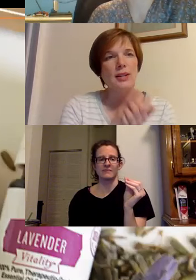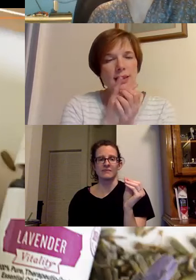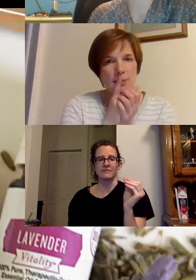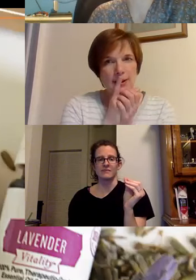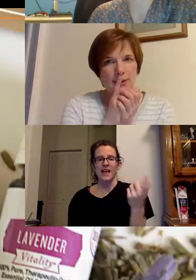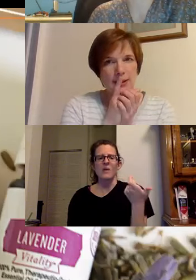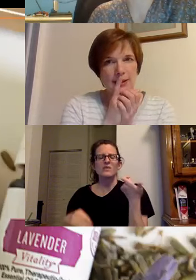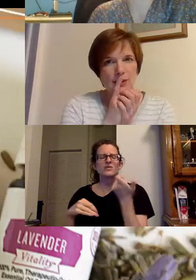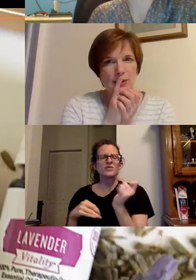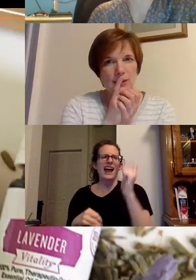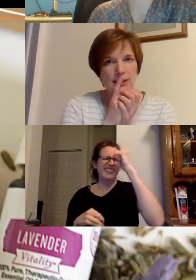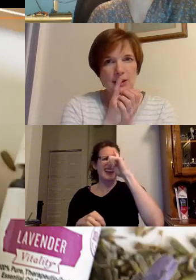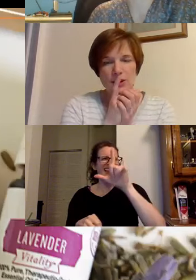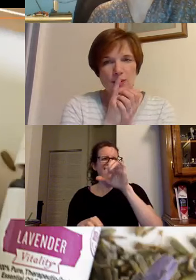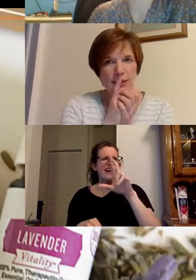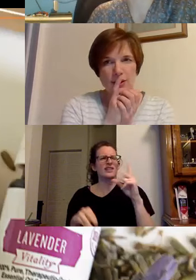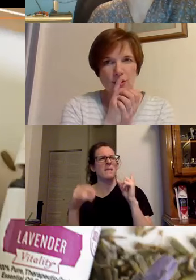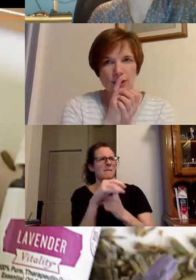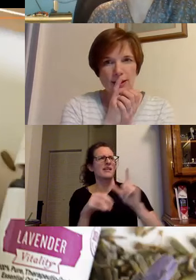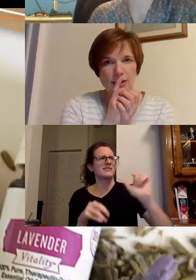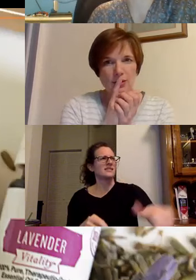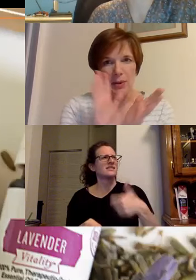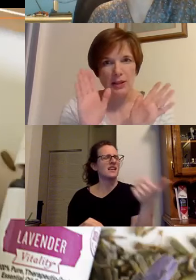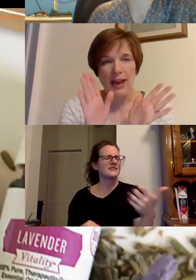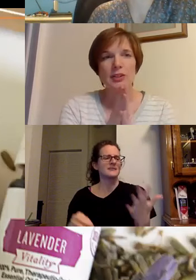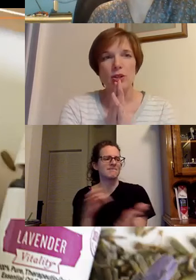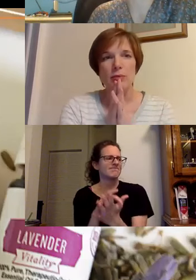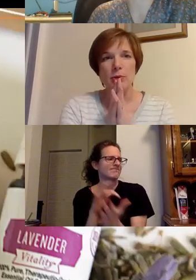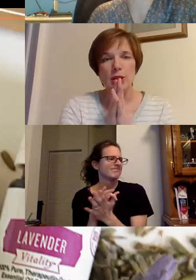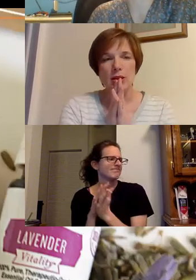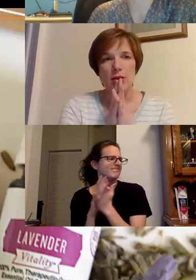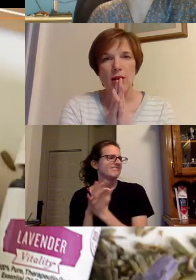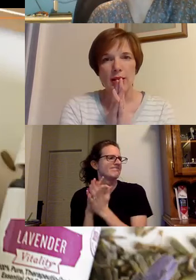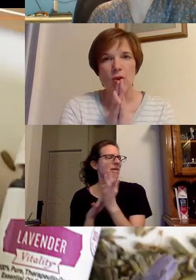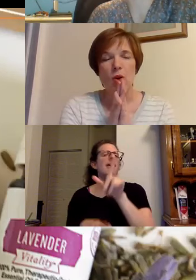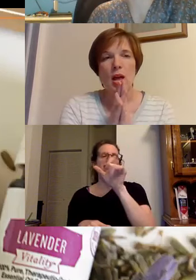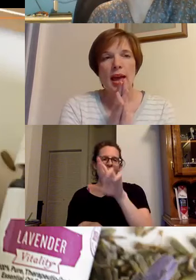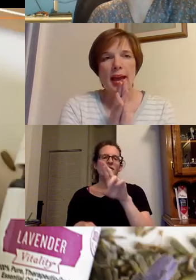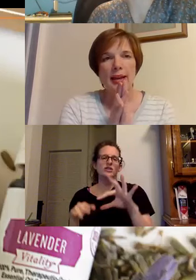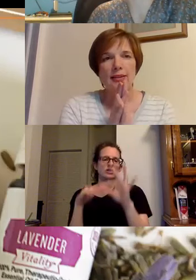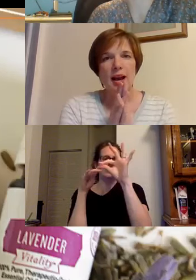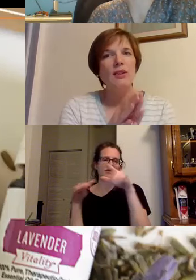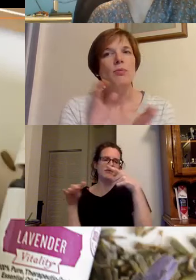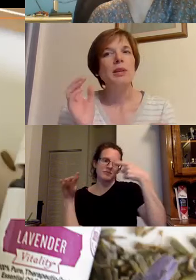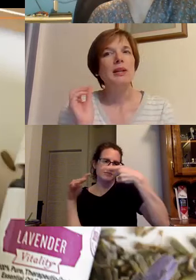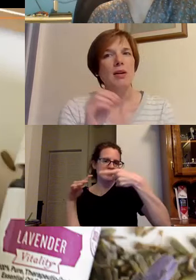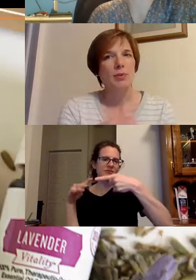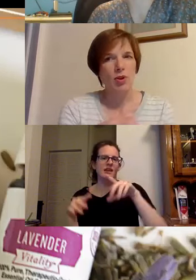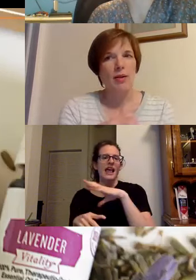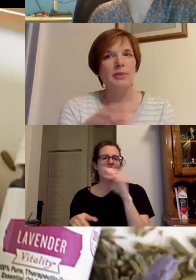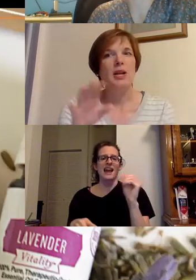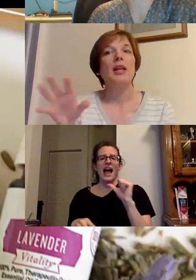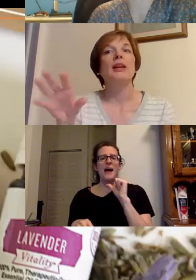was trying to think what else I used, because I know there was another oil I used, but lavender in particular, I know. And I don't mean a